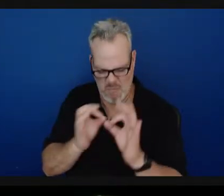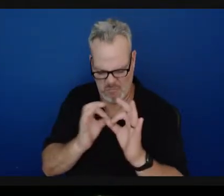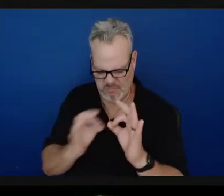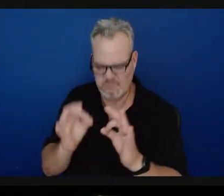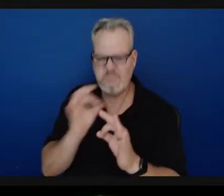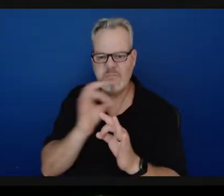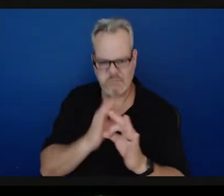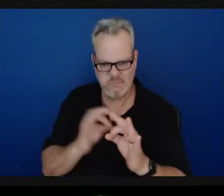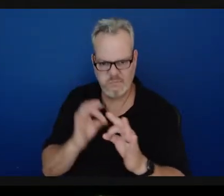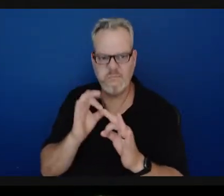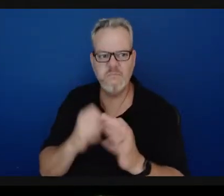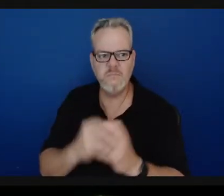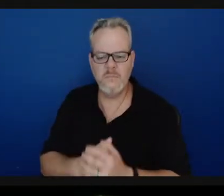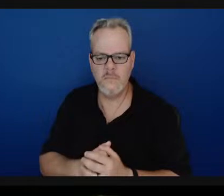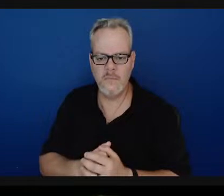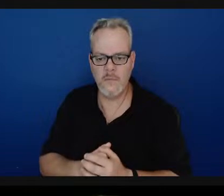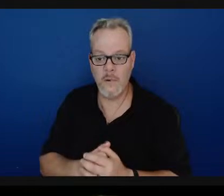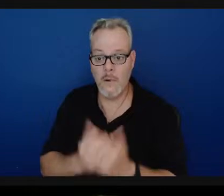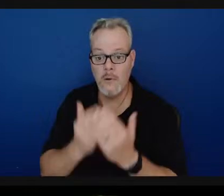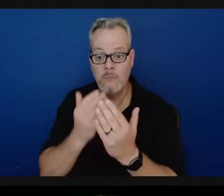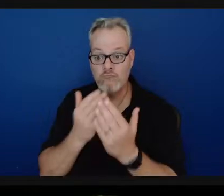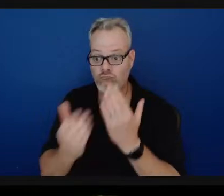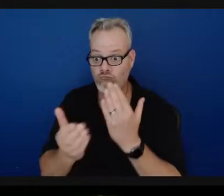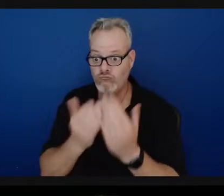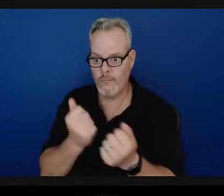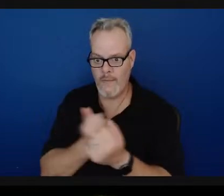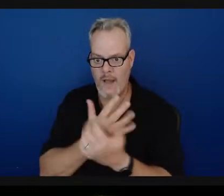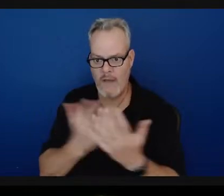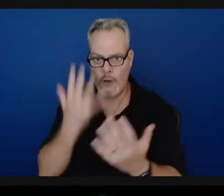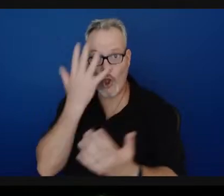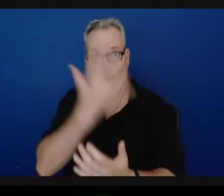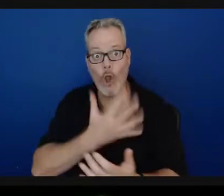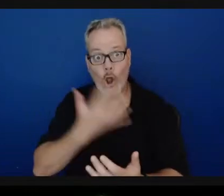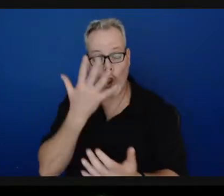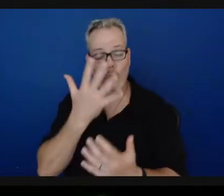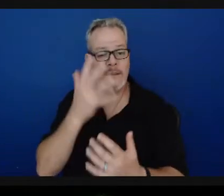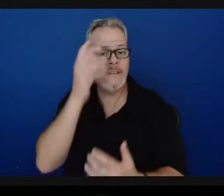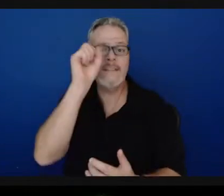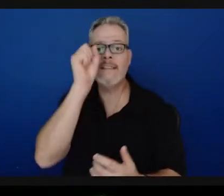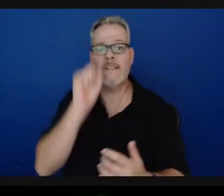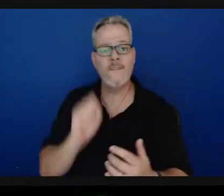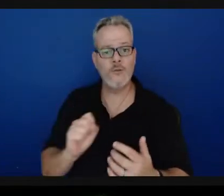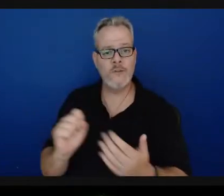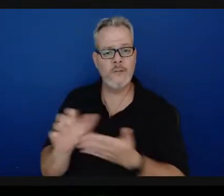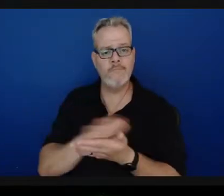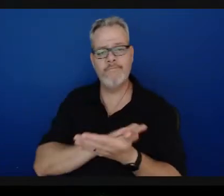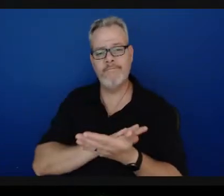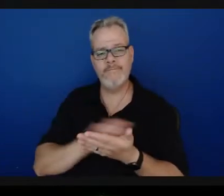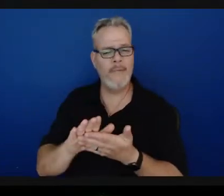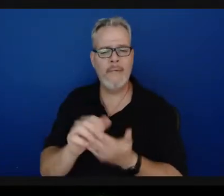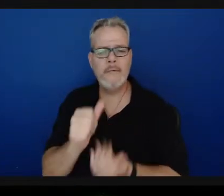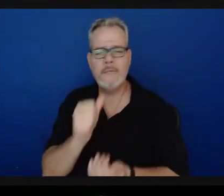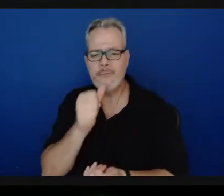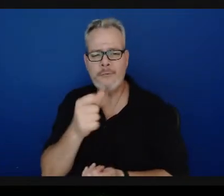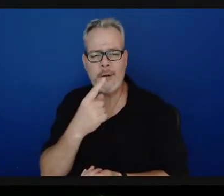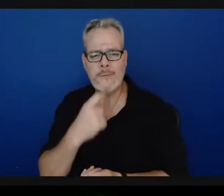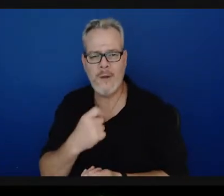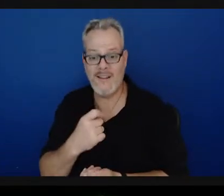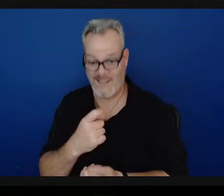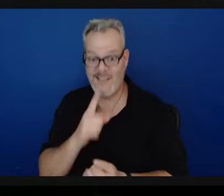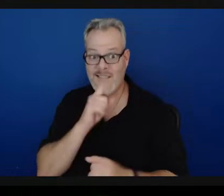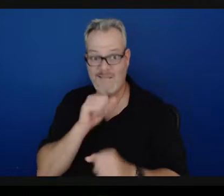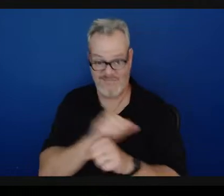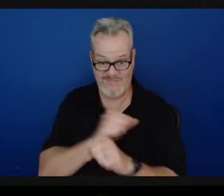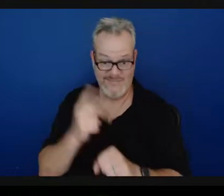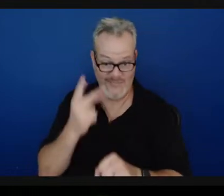almost. So even though it all looks pretty silvery and not red here, you can see from this little vortex what